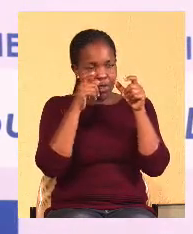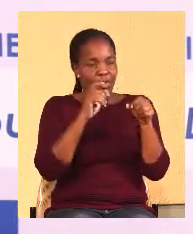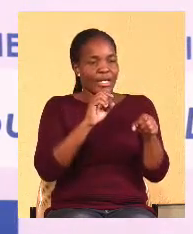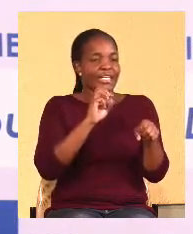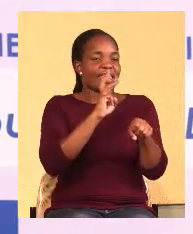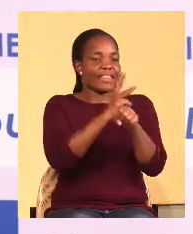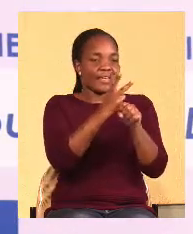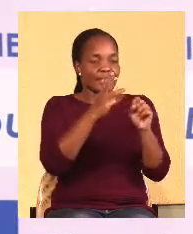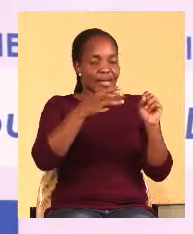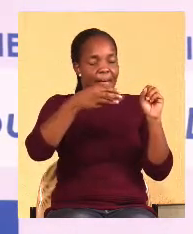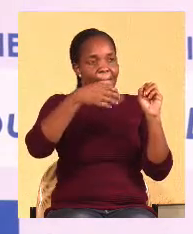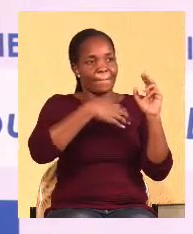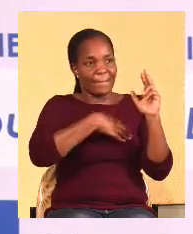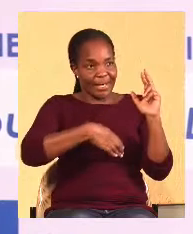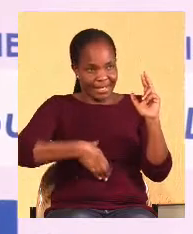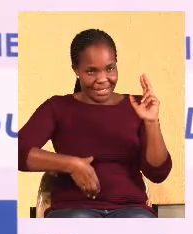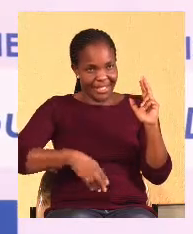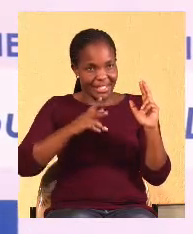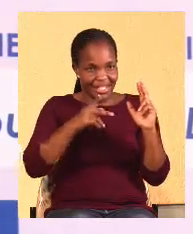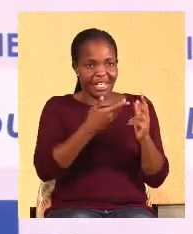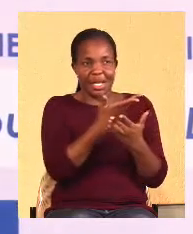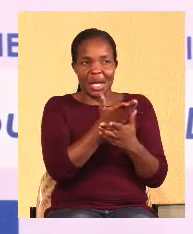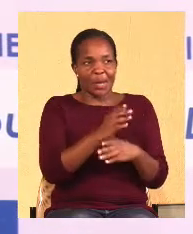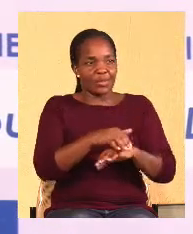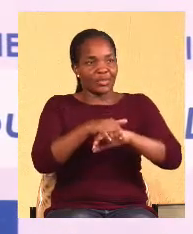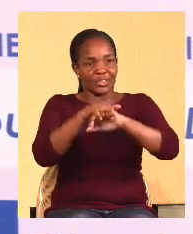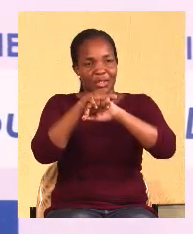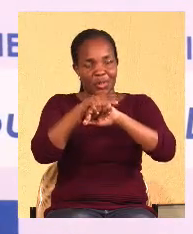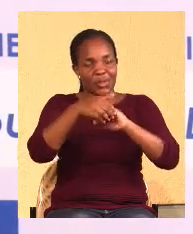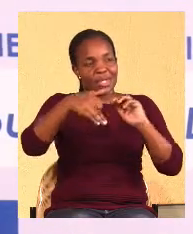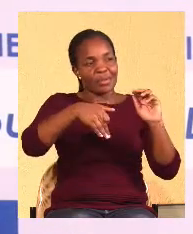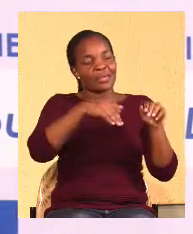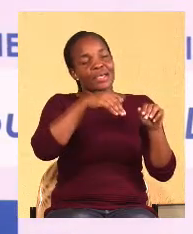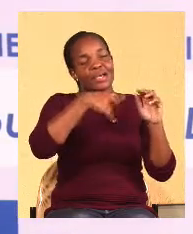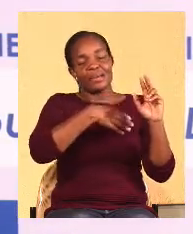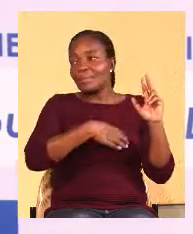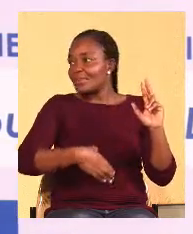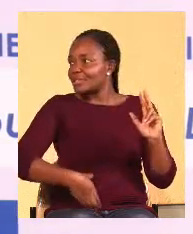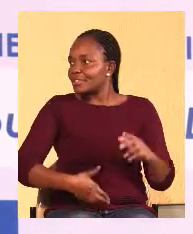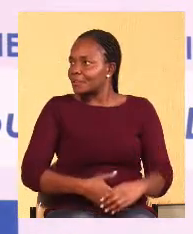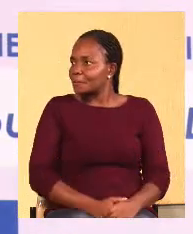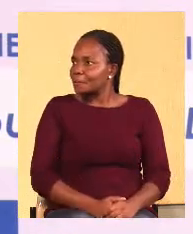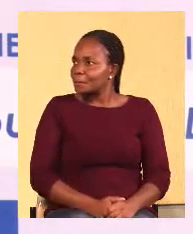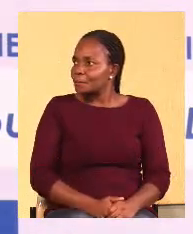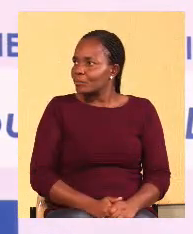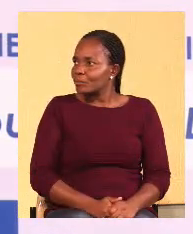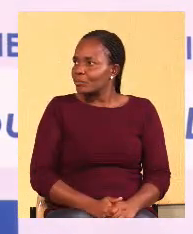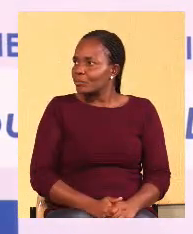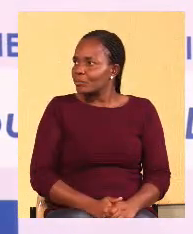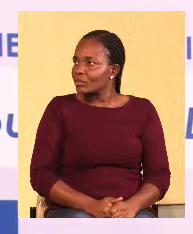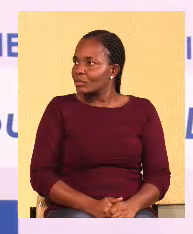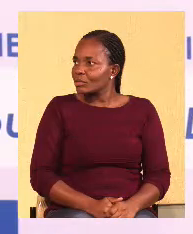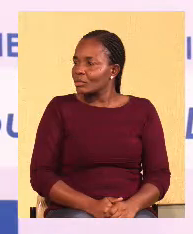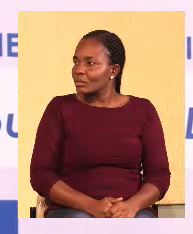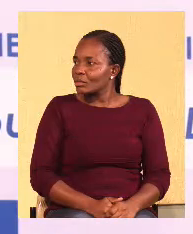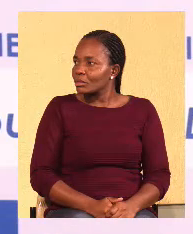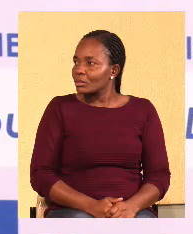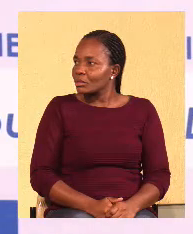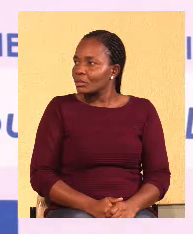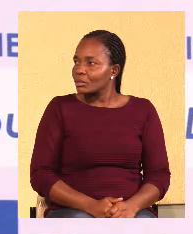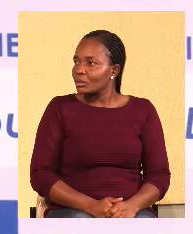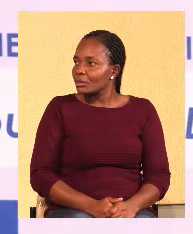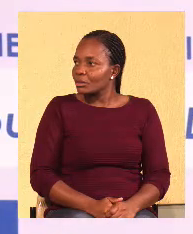nation, President Hage Geingob. you don't know that you have a secret